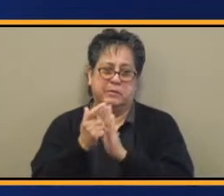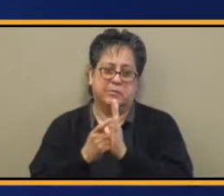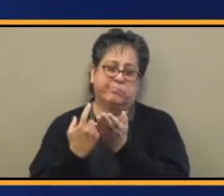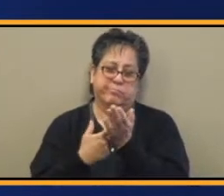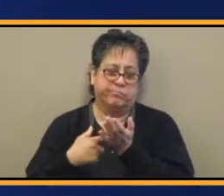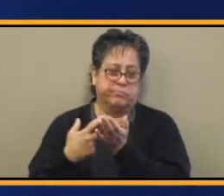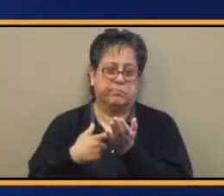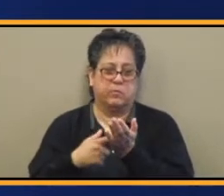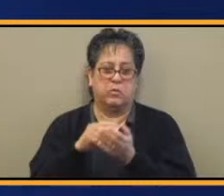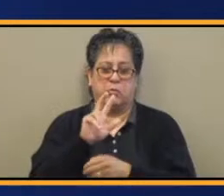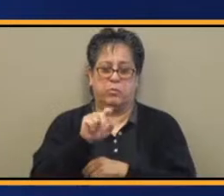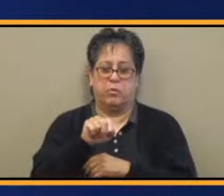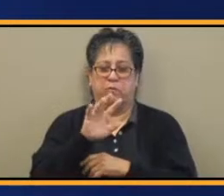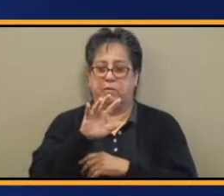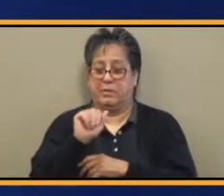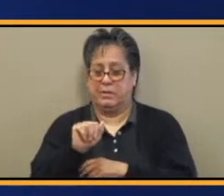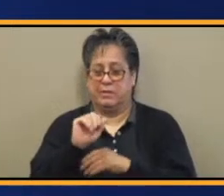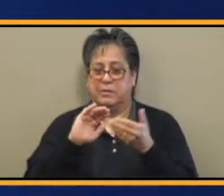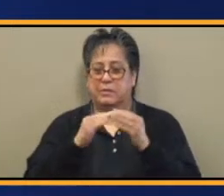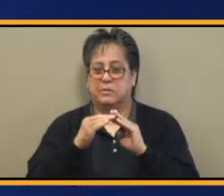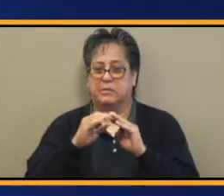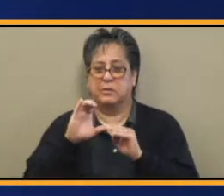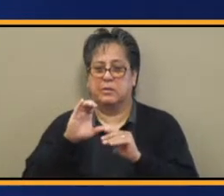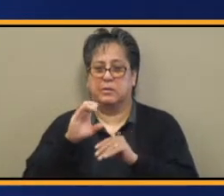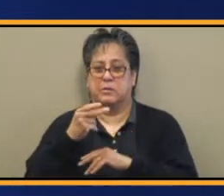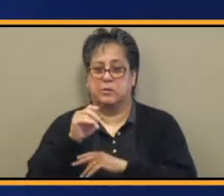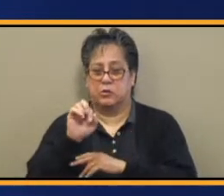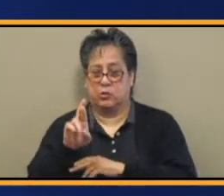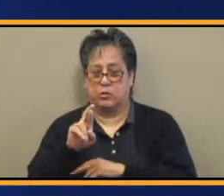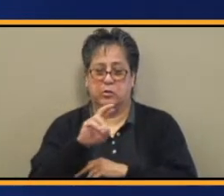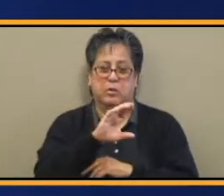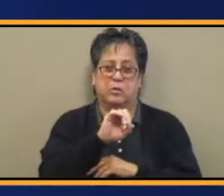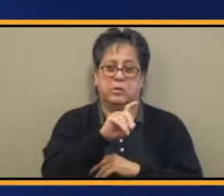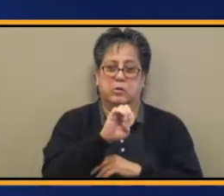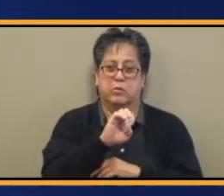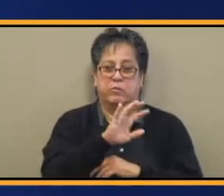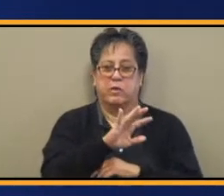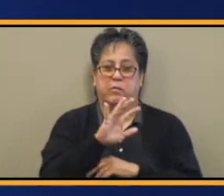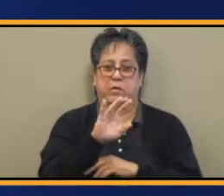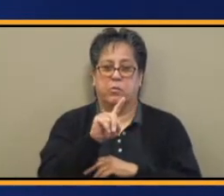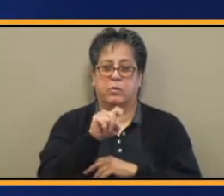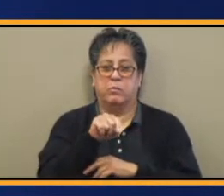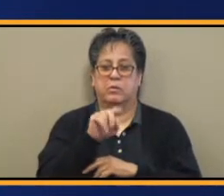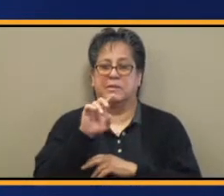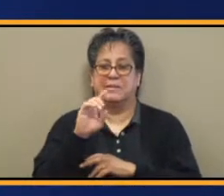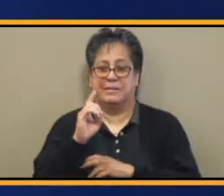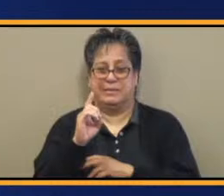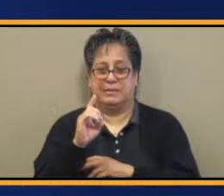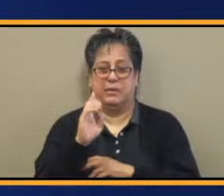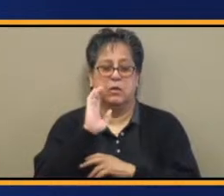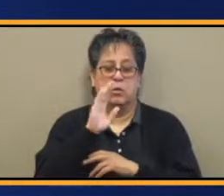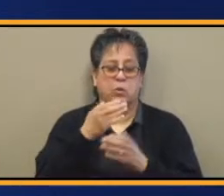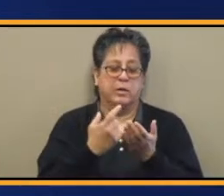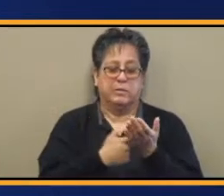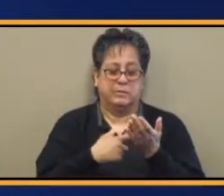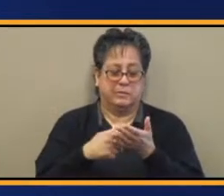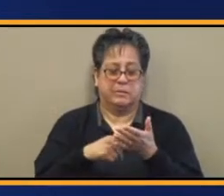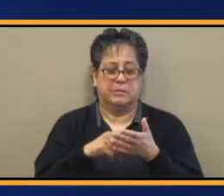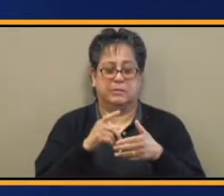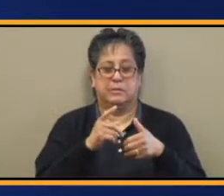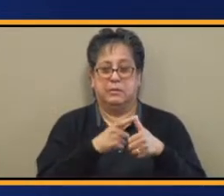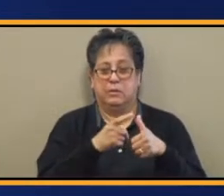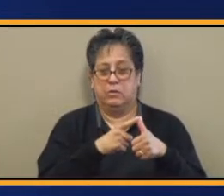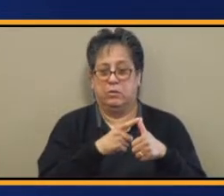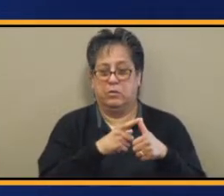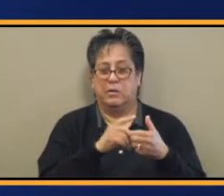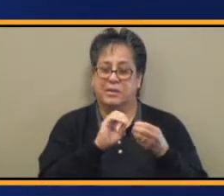pursuant to Section 3.5A of the El Paso City Charter and the Texas Government Code, Chapter 551, Subchapter D, to discuss any of the following: